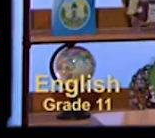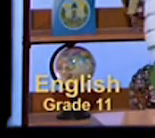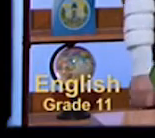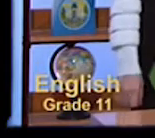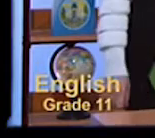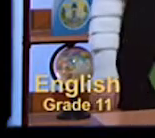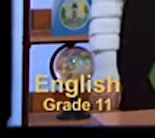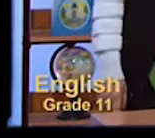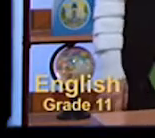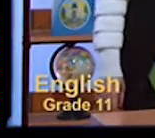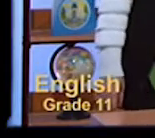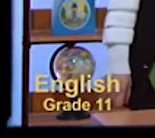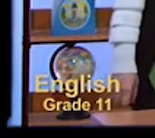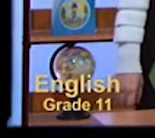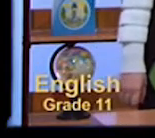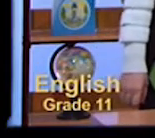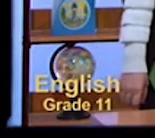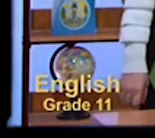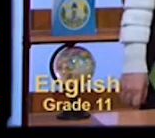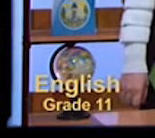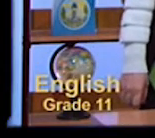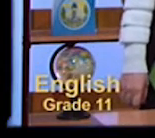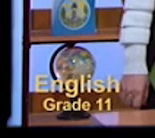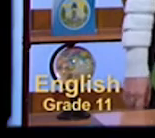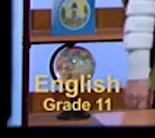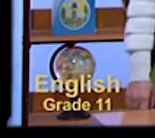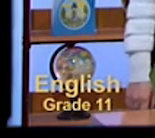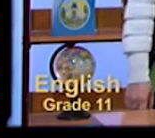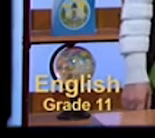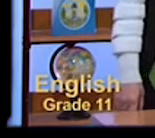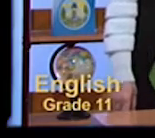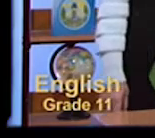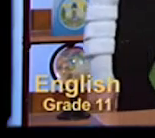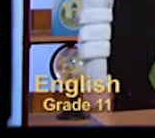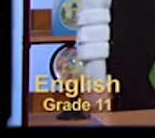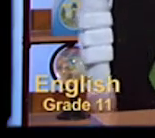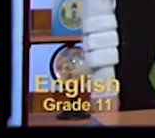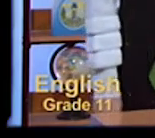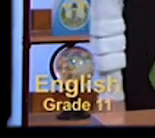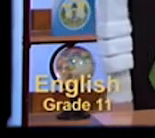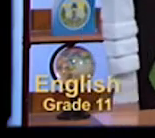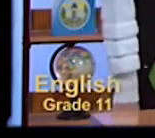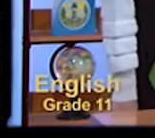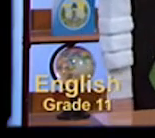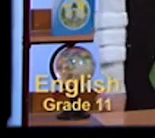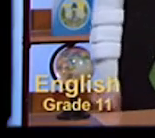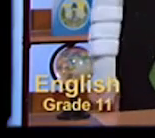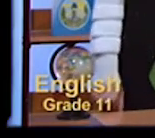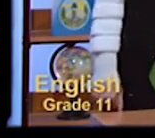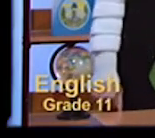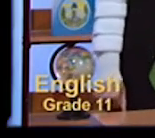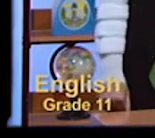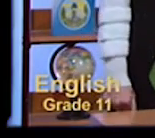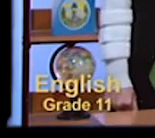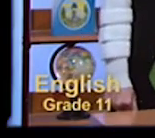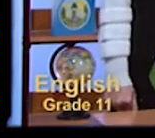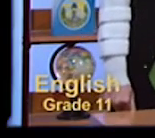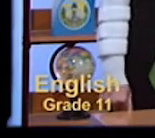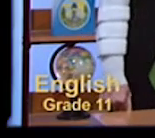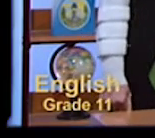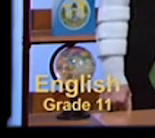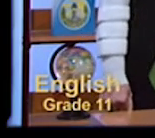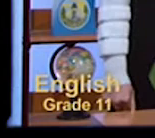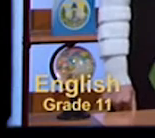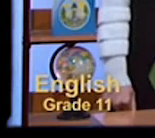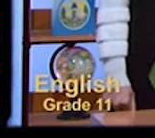So I hope that it won't be difficult for you to make your own dialogues, because you have already practiced how to